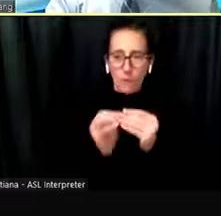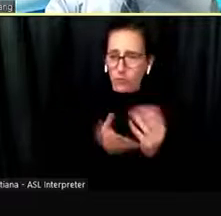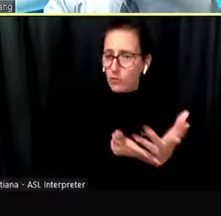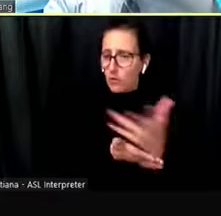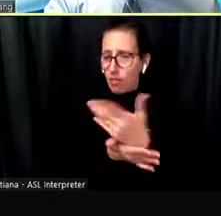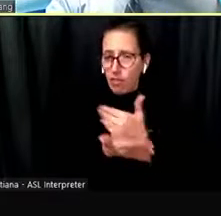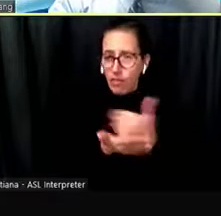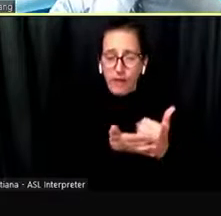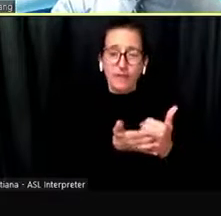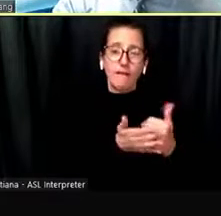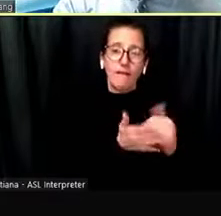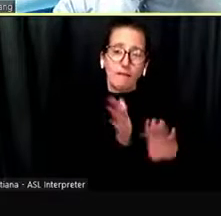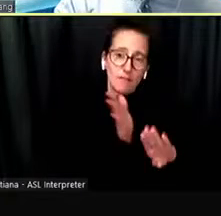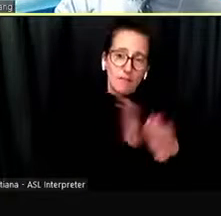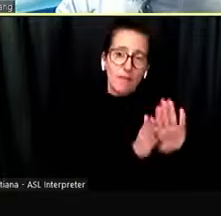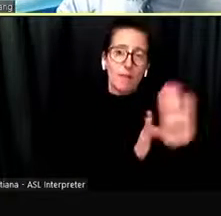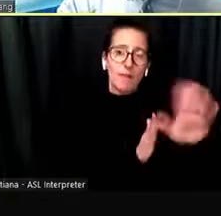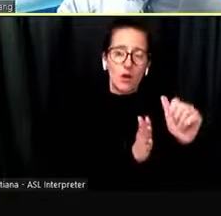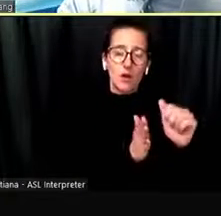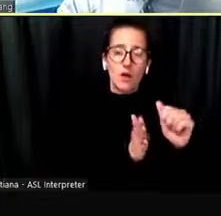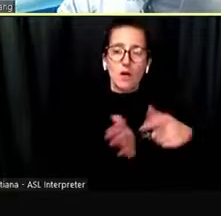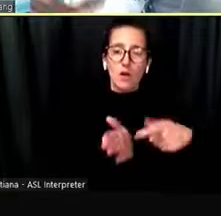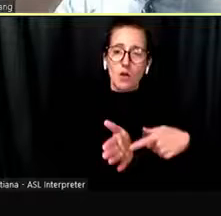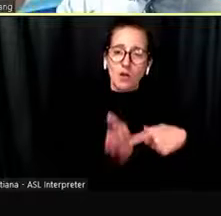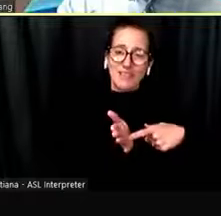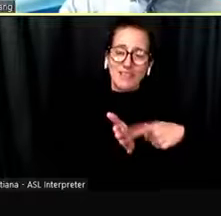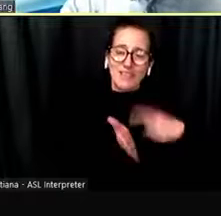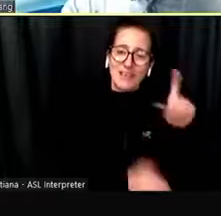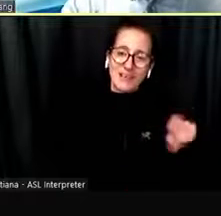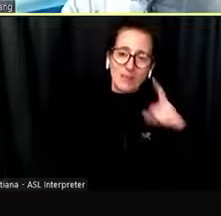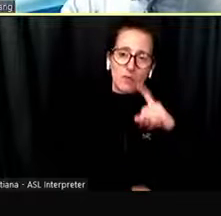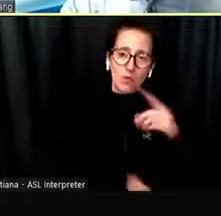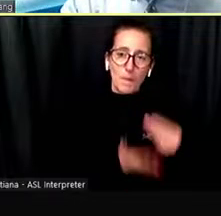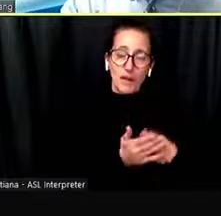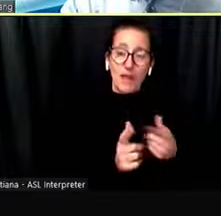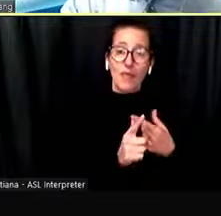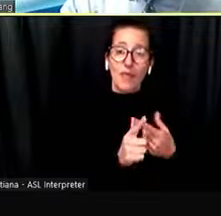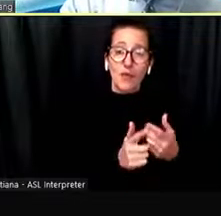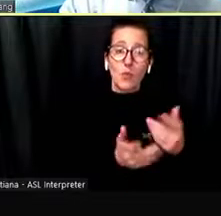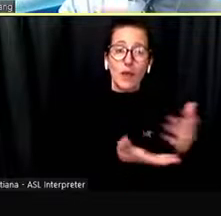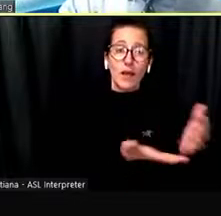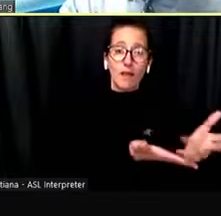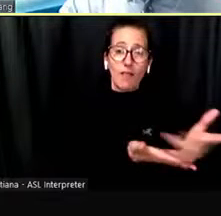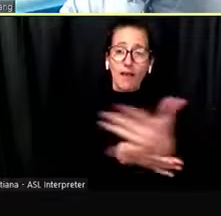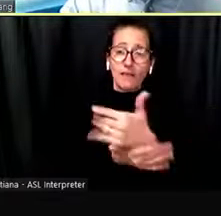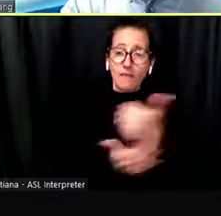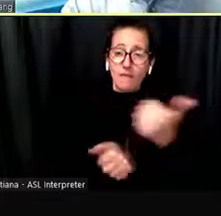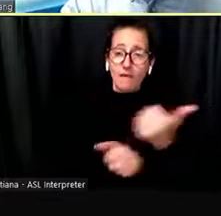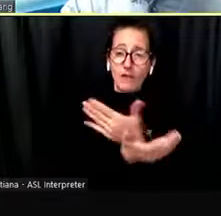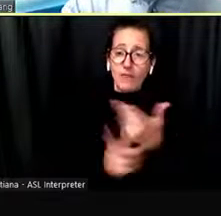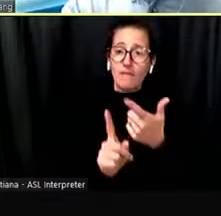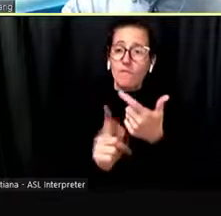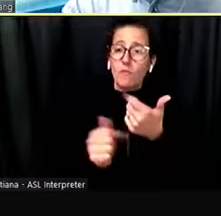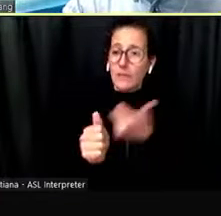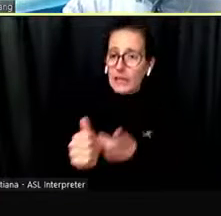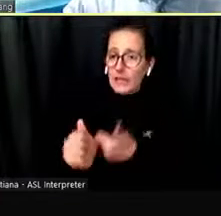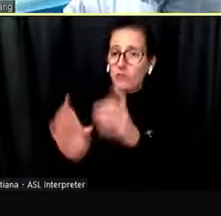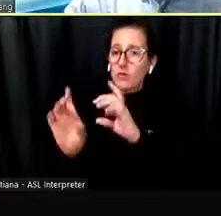functional accounts, so we can actually combine all of that, consolidate all that into a set of county